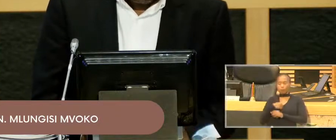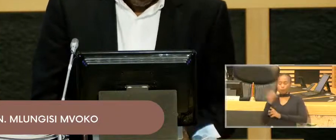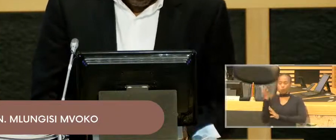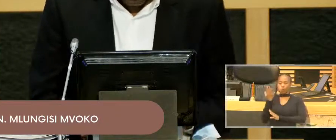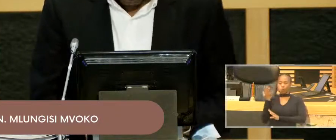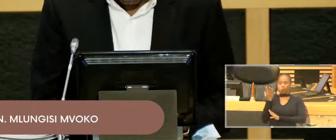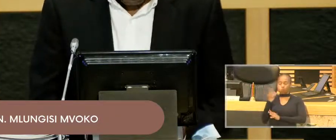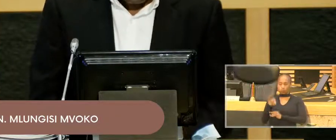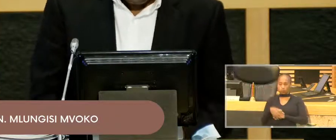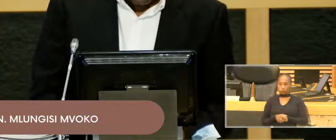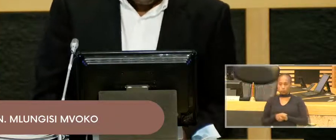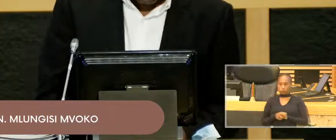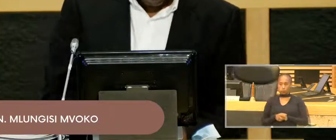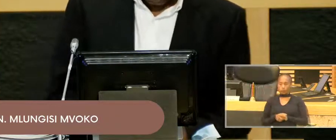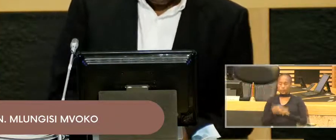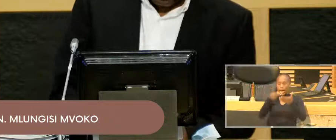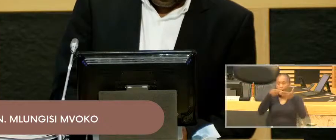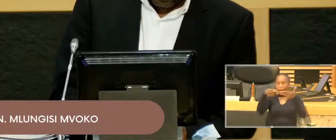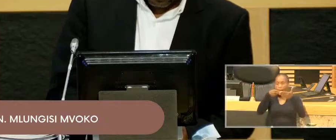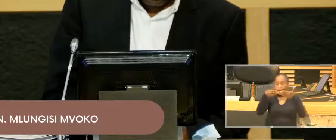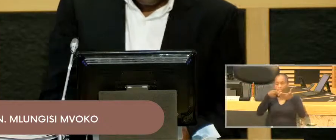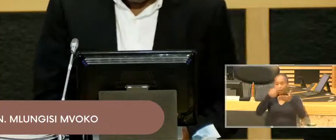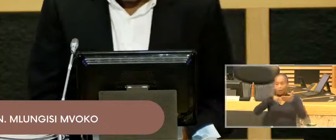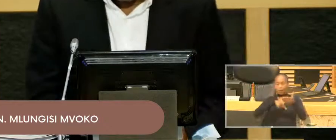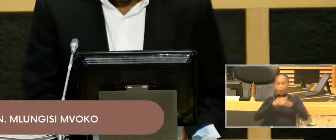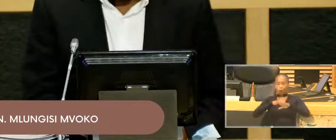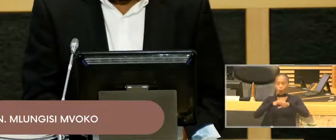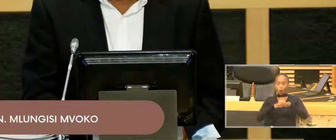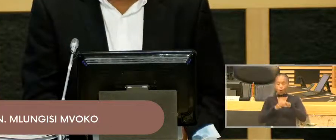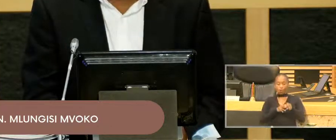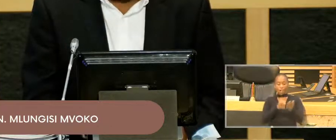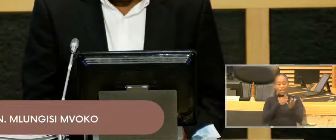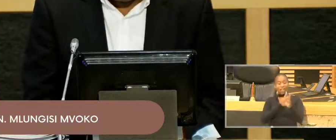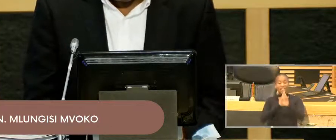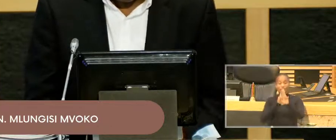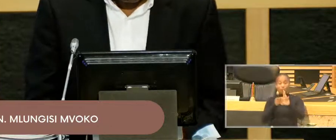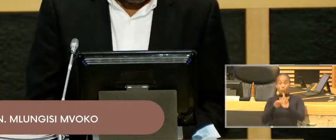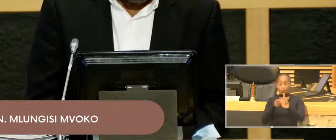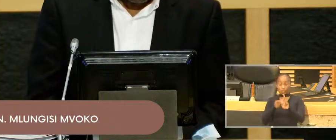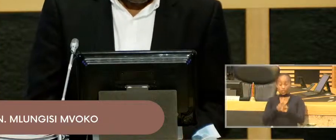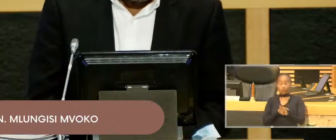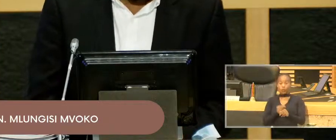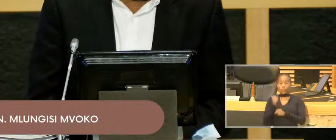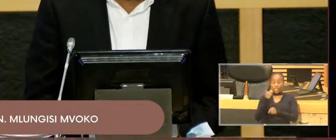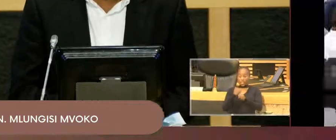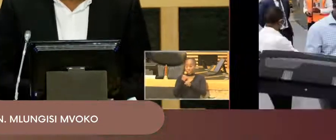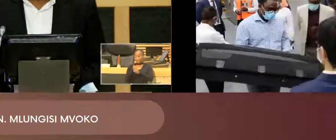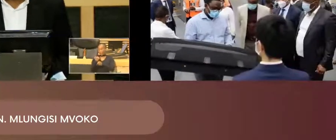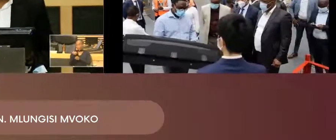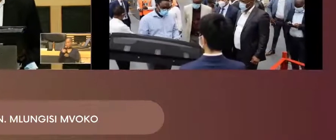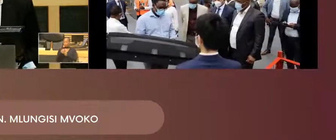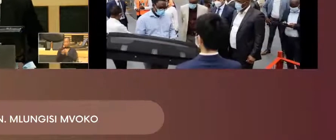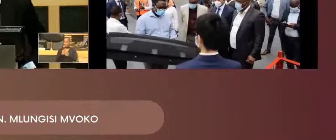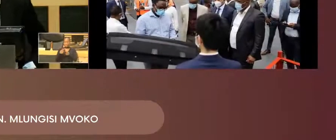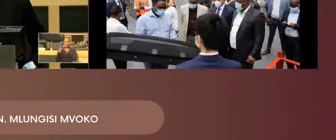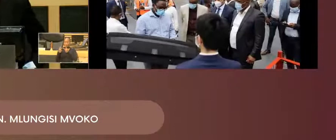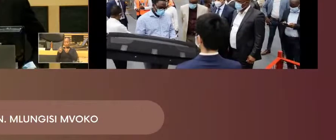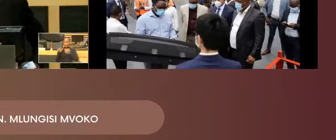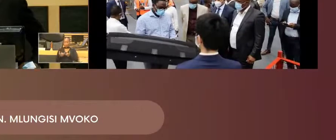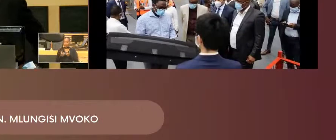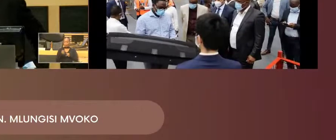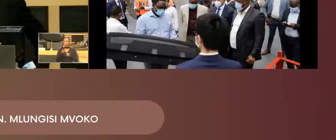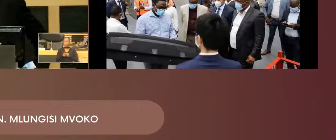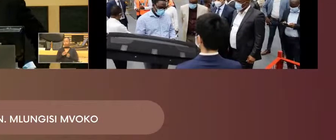highlights on the report card for the year under review. Although disrupted